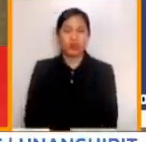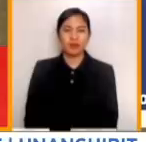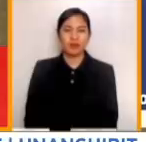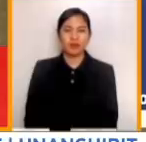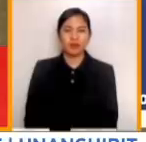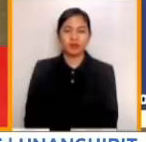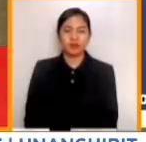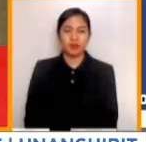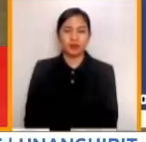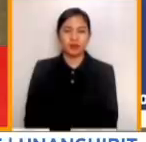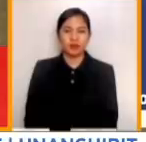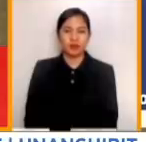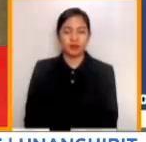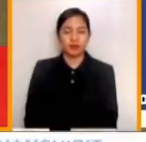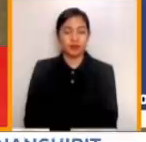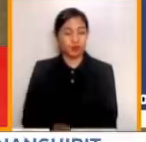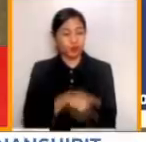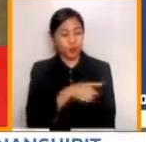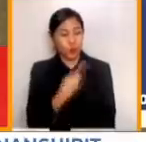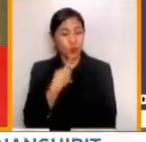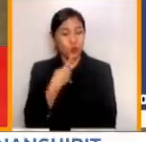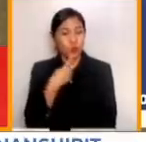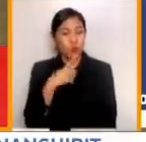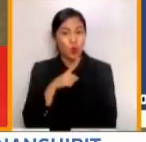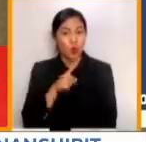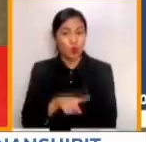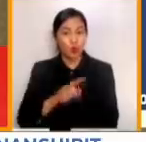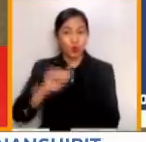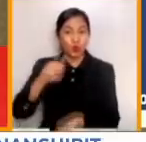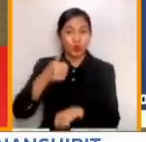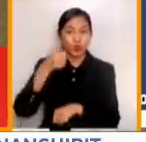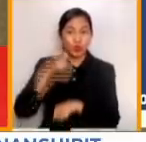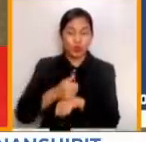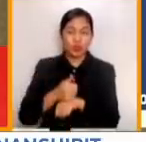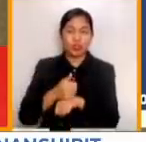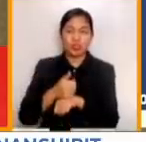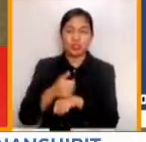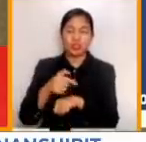Na mag-order ka ng sergeant at arms mo, sino man kasama niya,